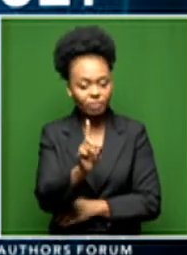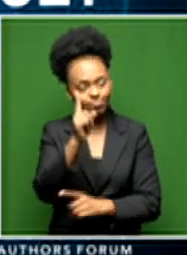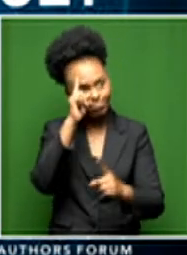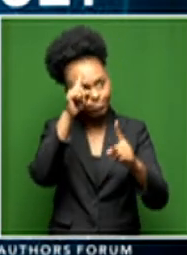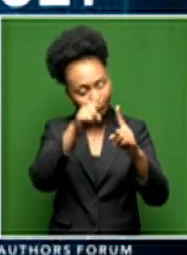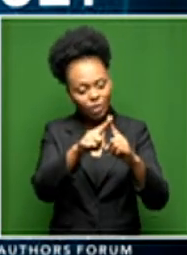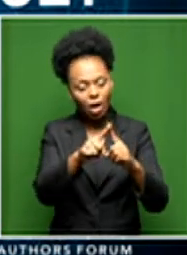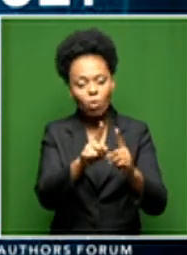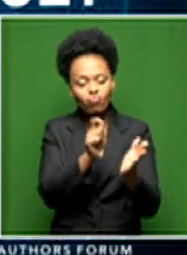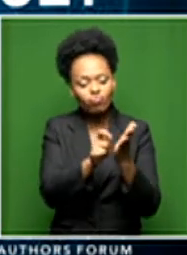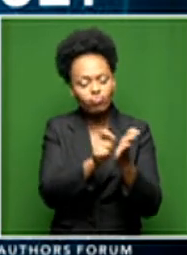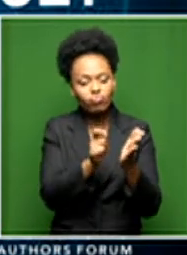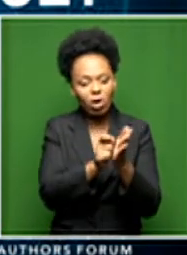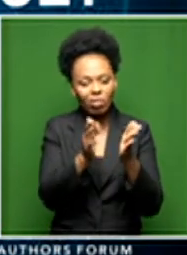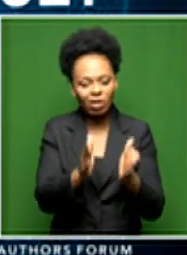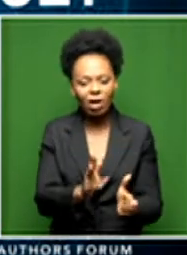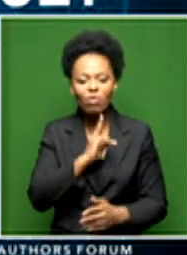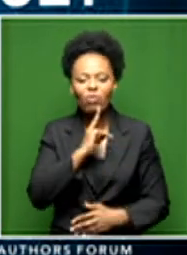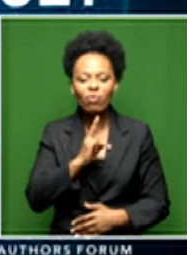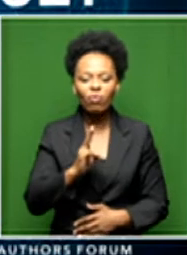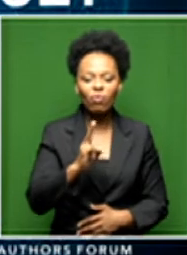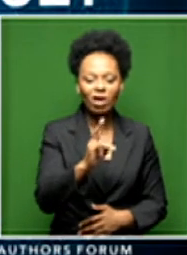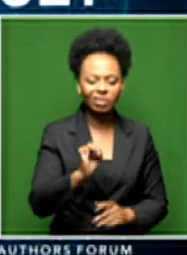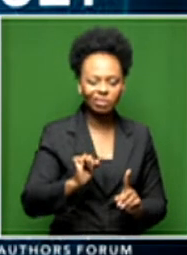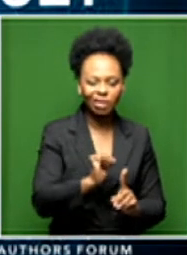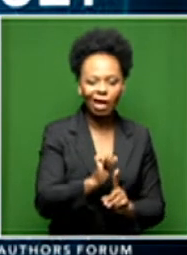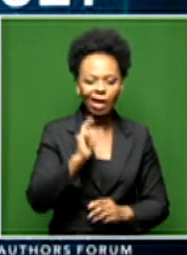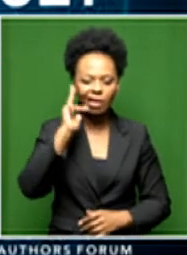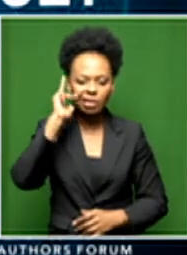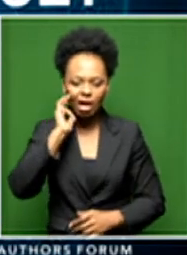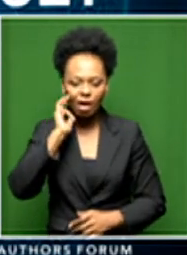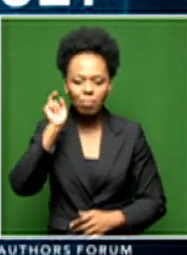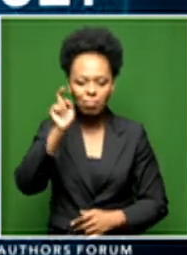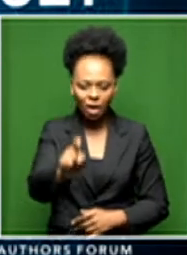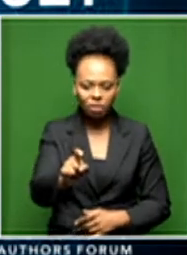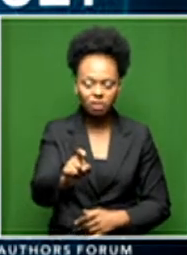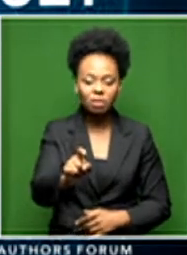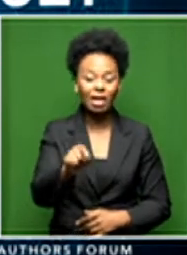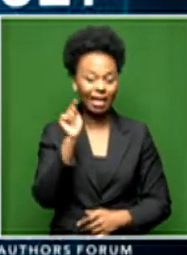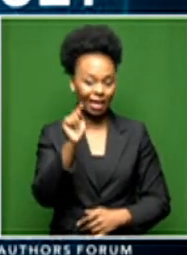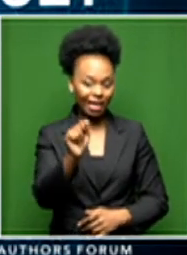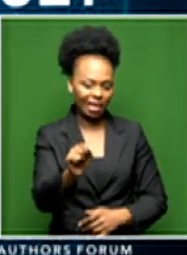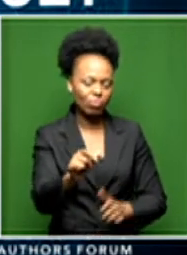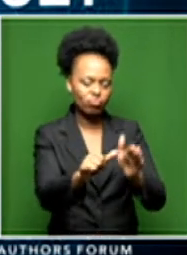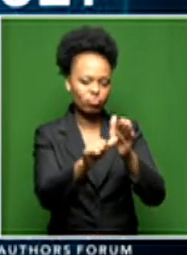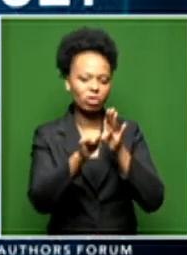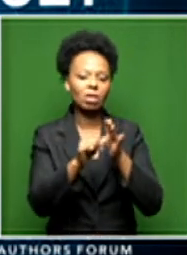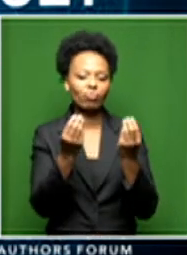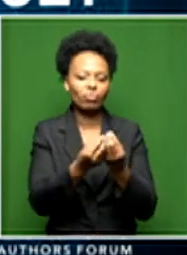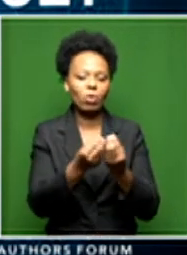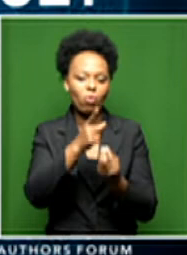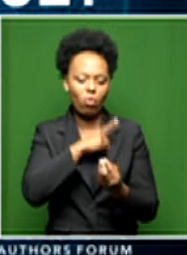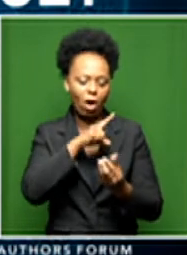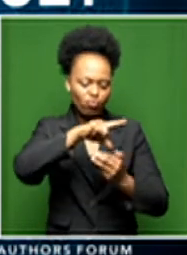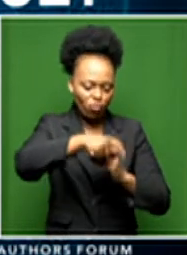voice is felt within the society. So I think it is mainly that's the main reason why we